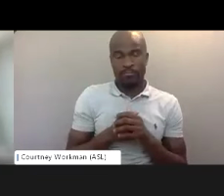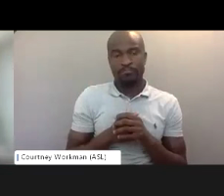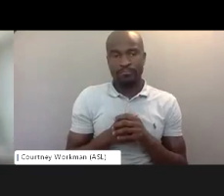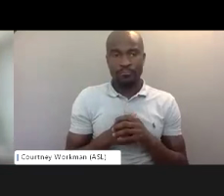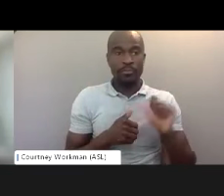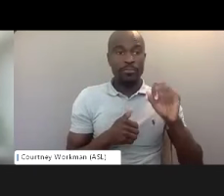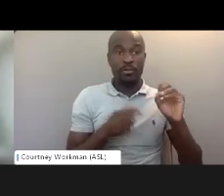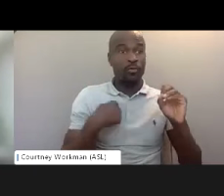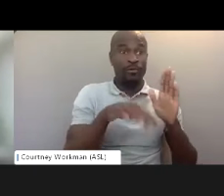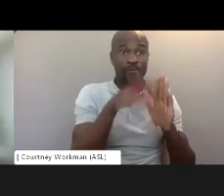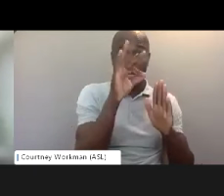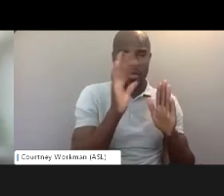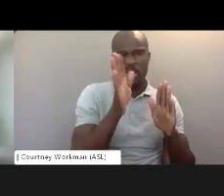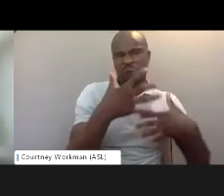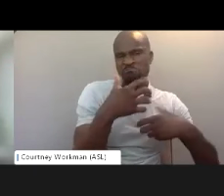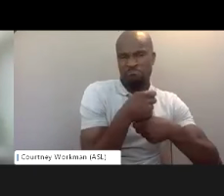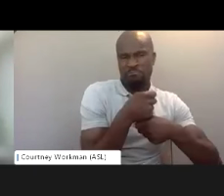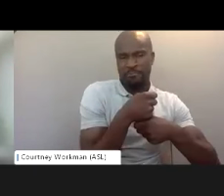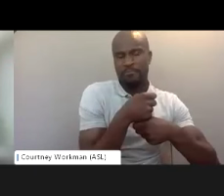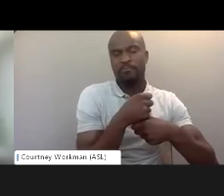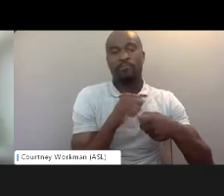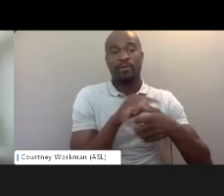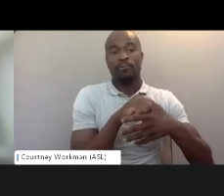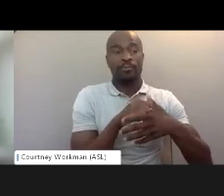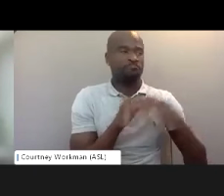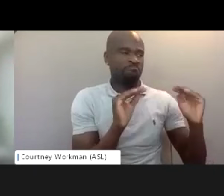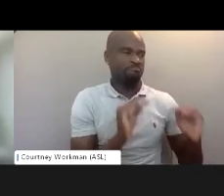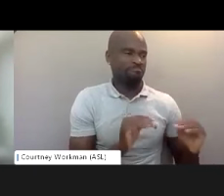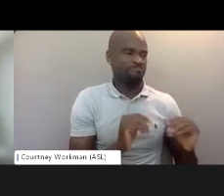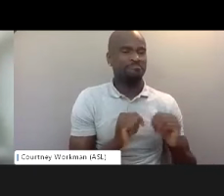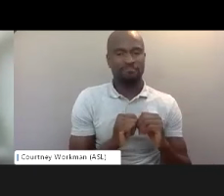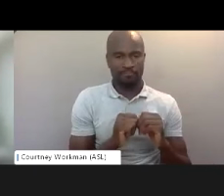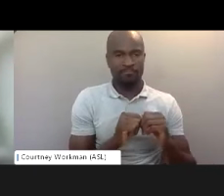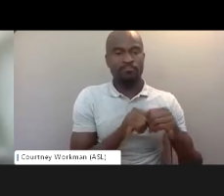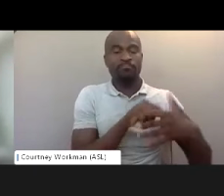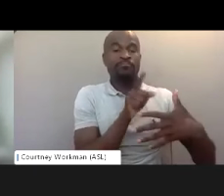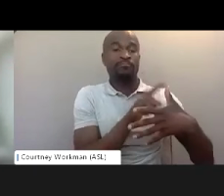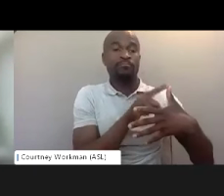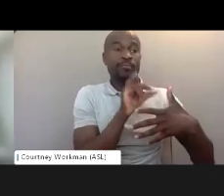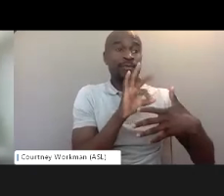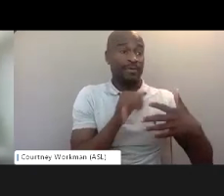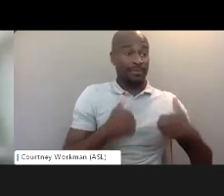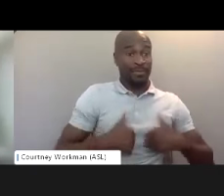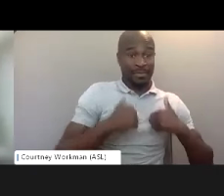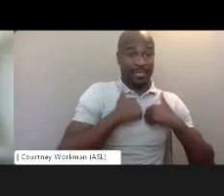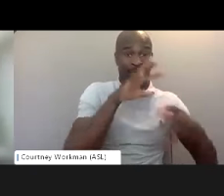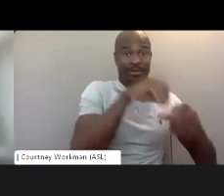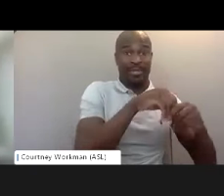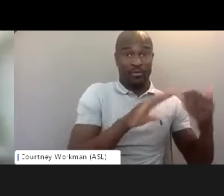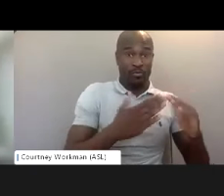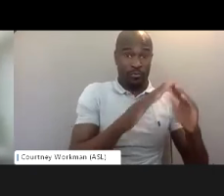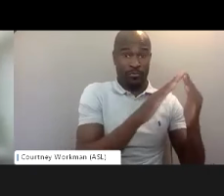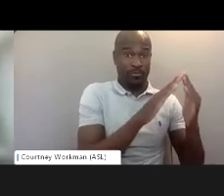what we found is that next slide, Elsa, people living in a community that had experienced mass violence. So remember, these